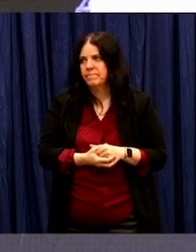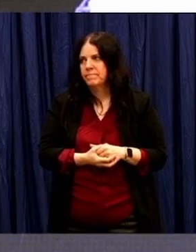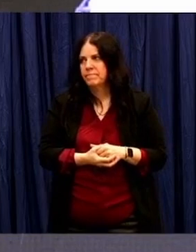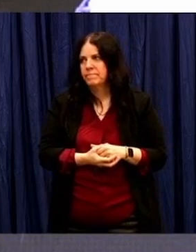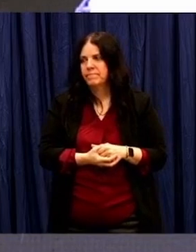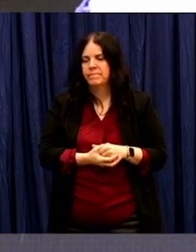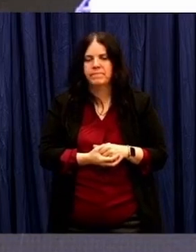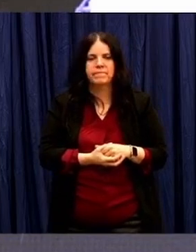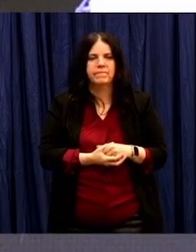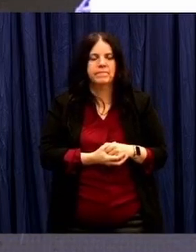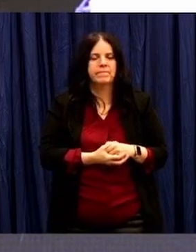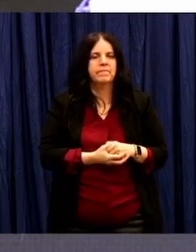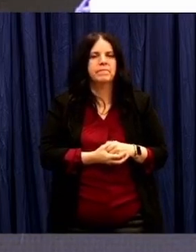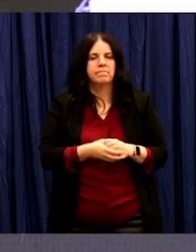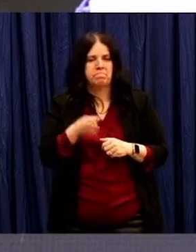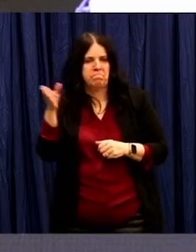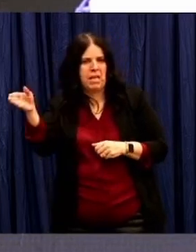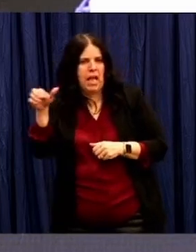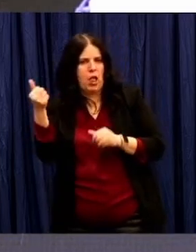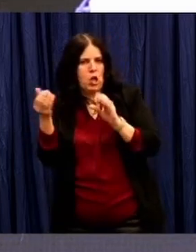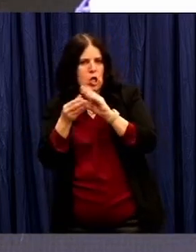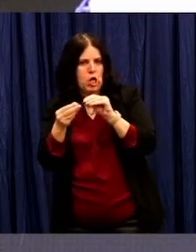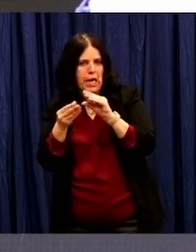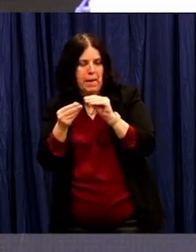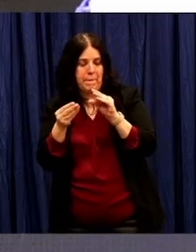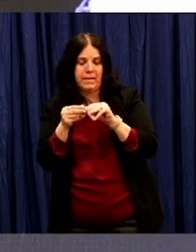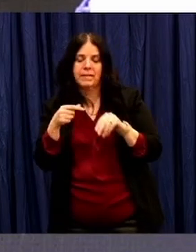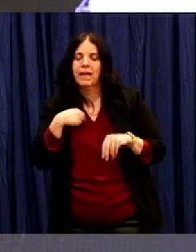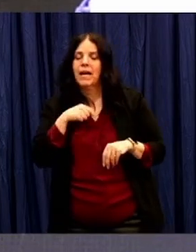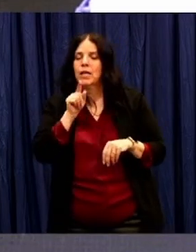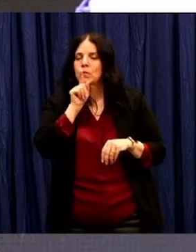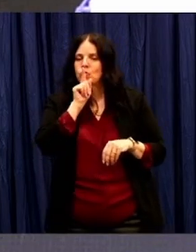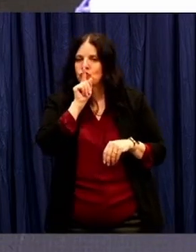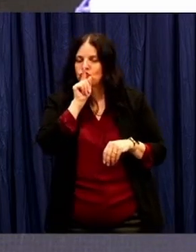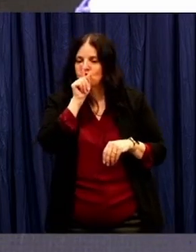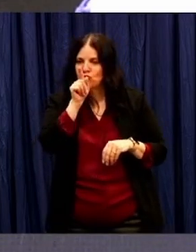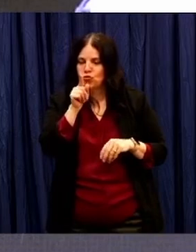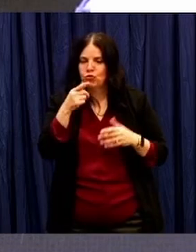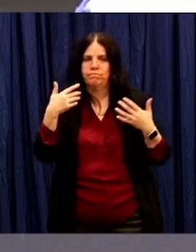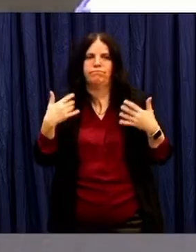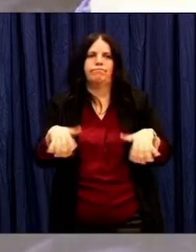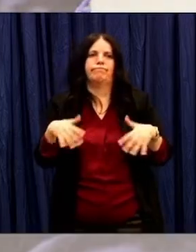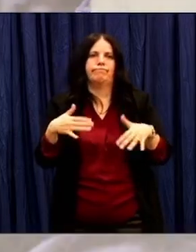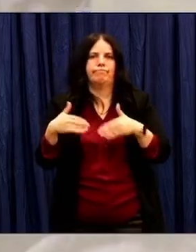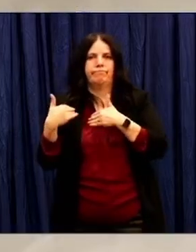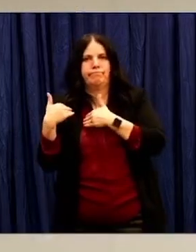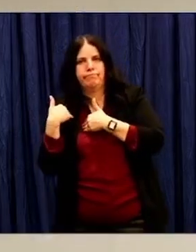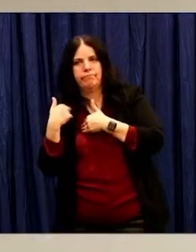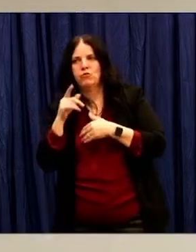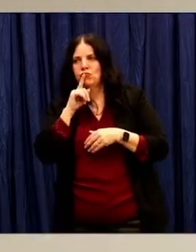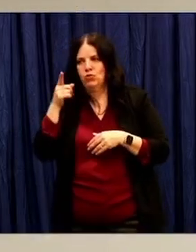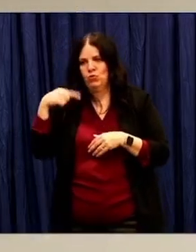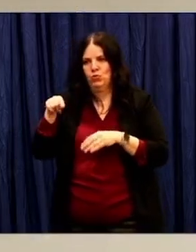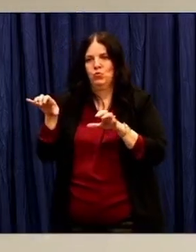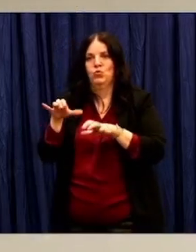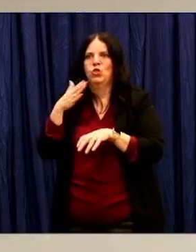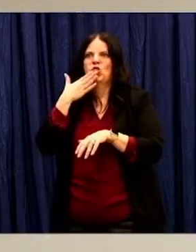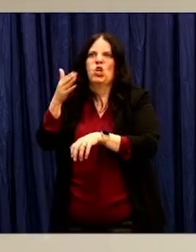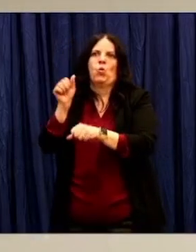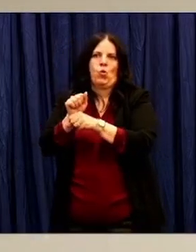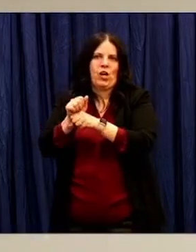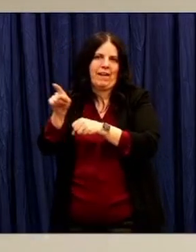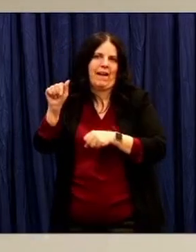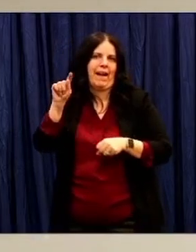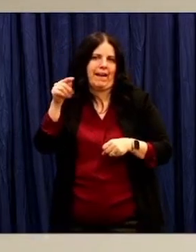And we have another comment at this table. I'm sure that work, there's a lot of it, and it's probably really good work you're doing over there.